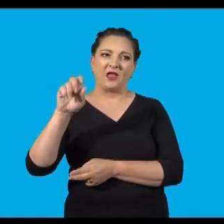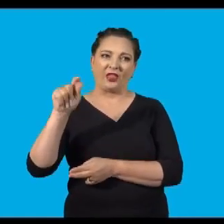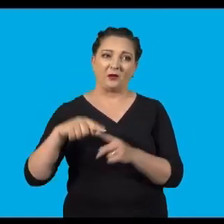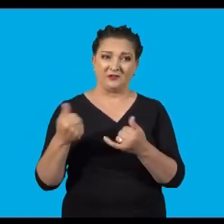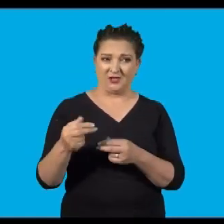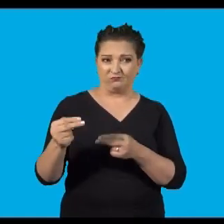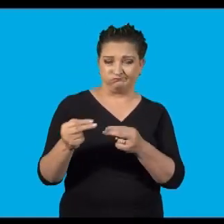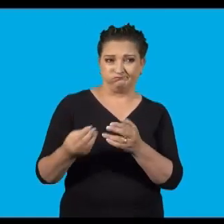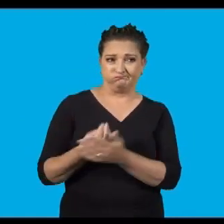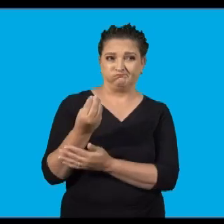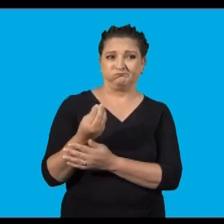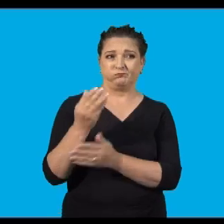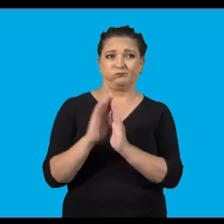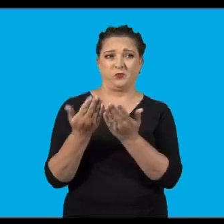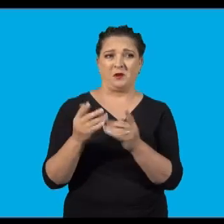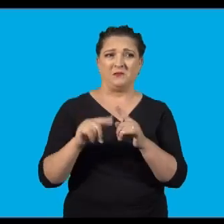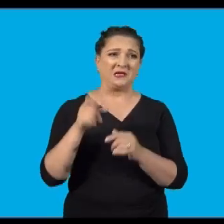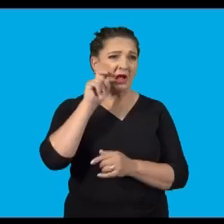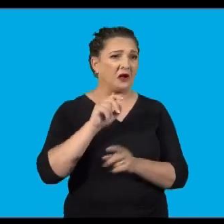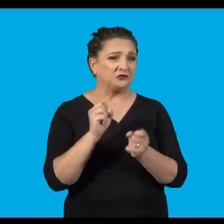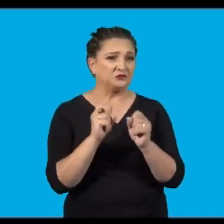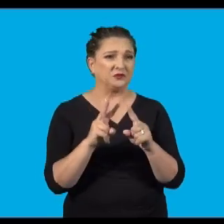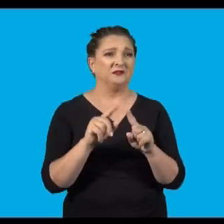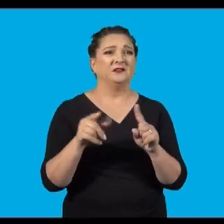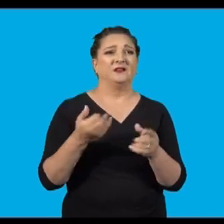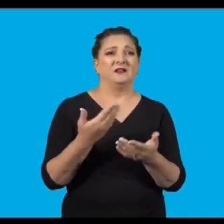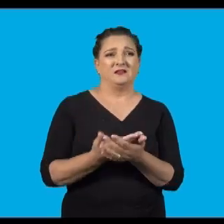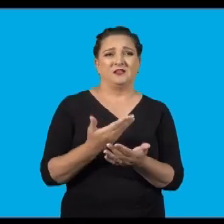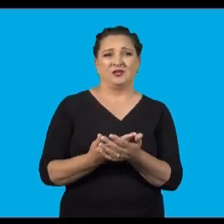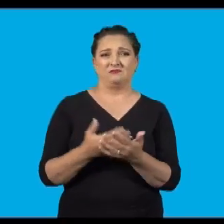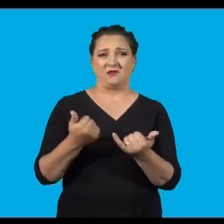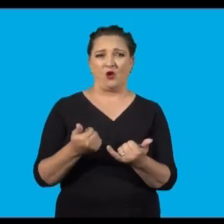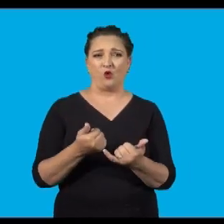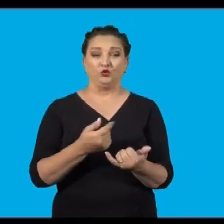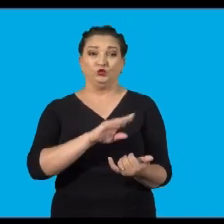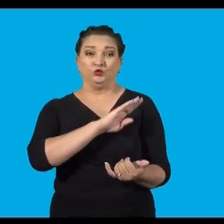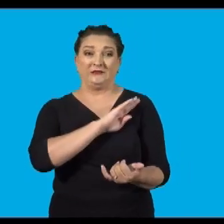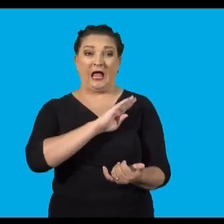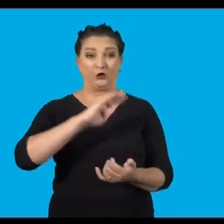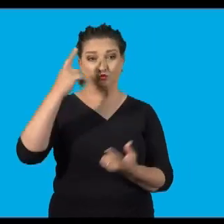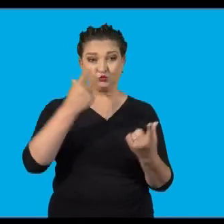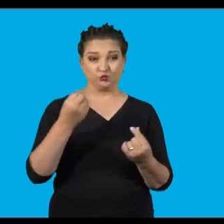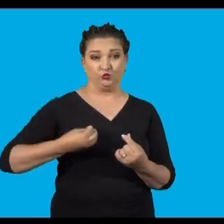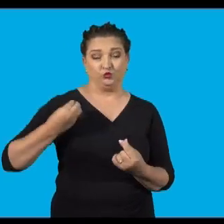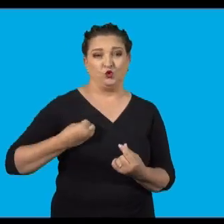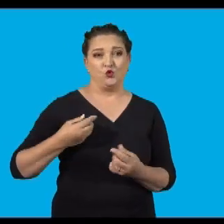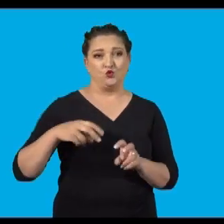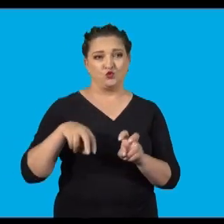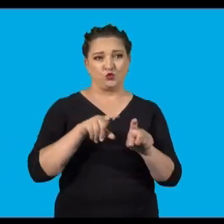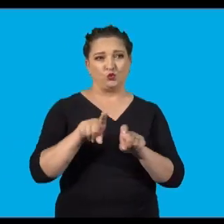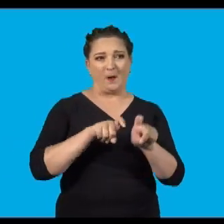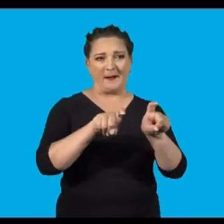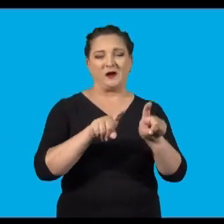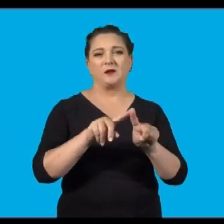impressed the scouts at a youth tournament in Mossel Bay. He was offered a scholarship to study at Grey Junior College in